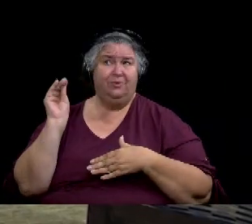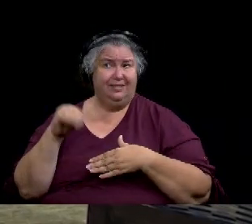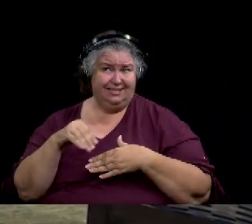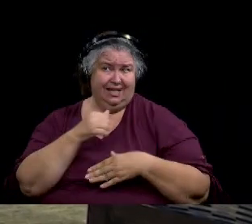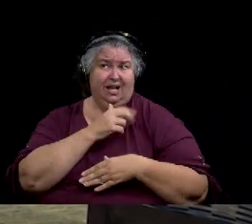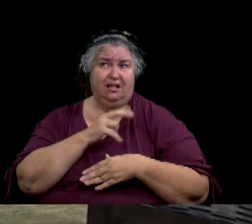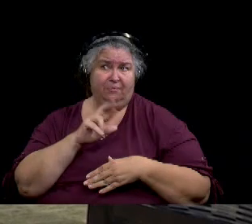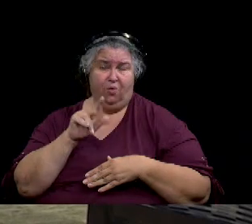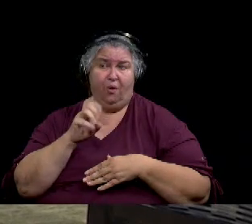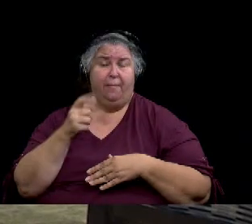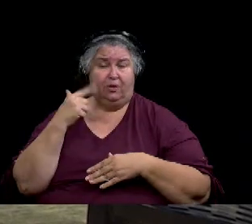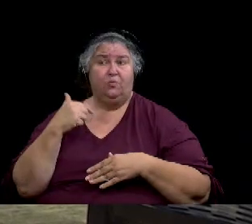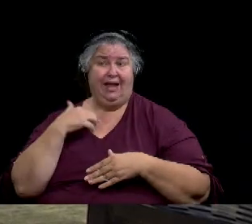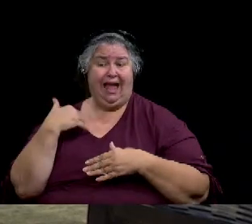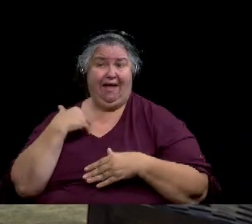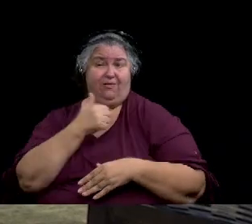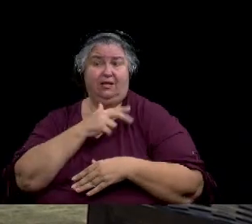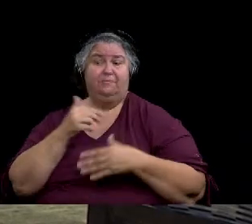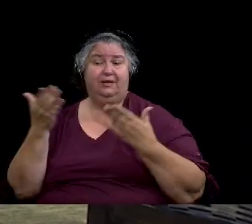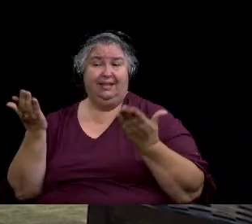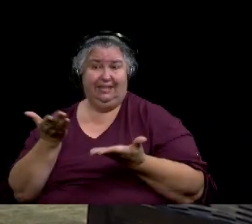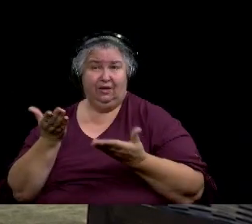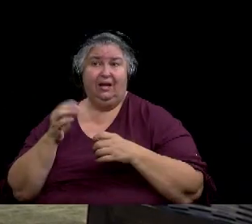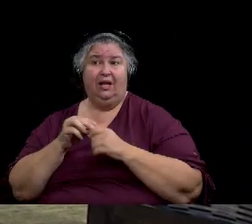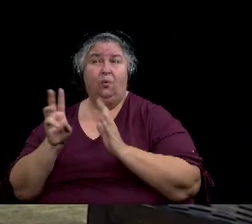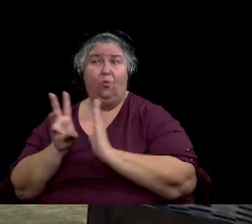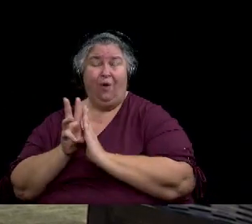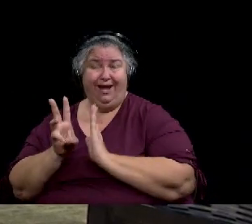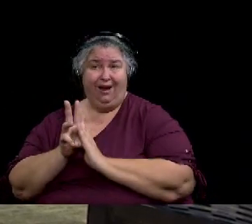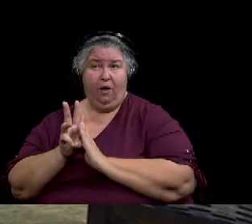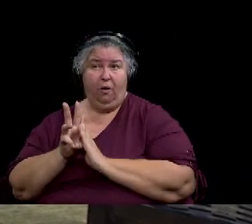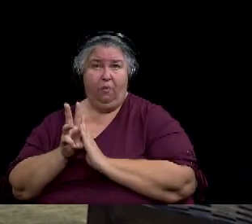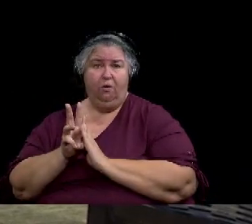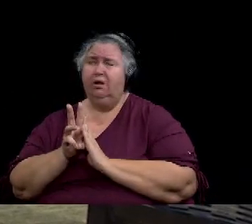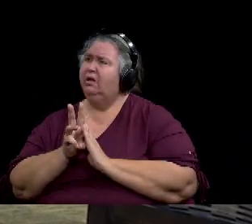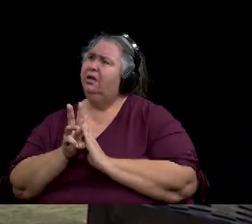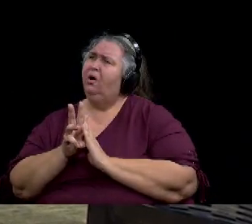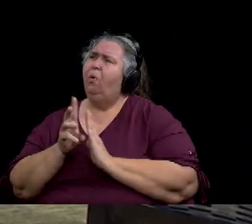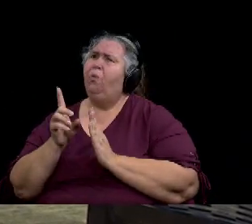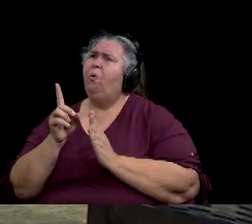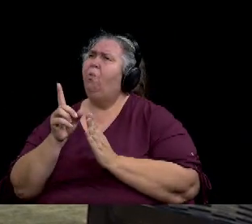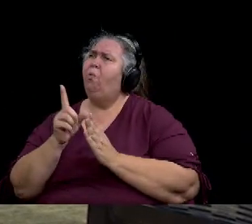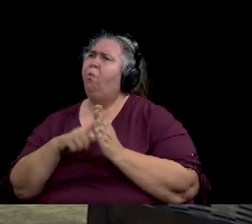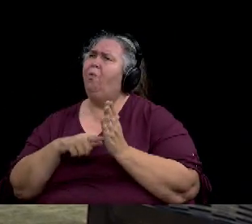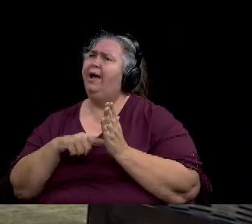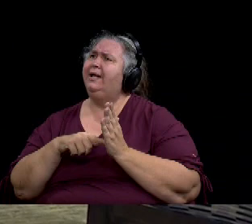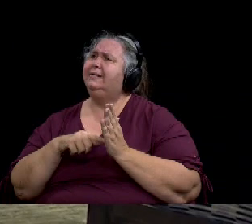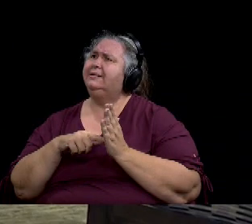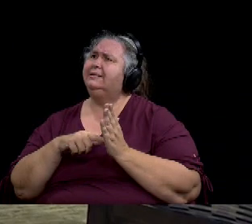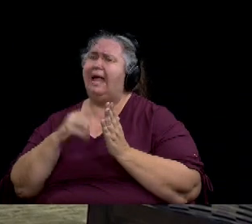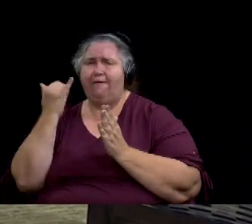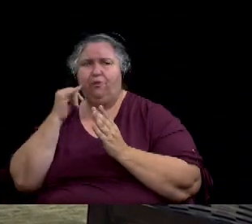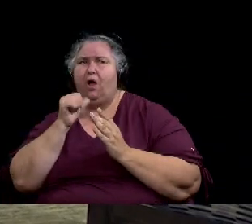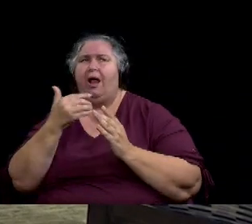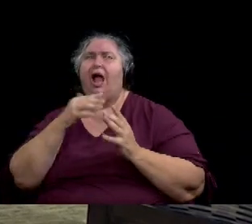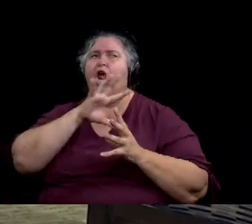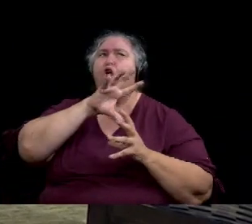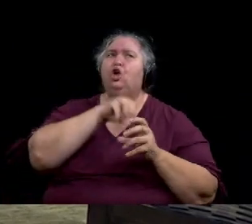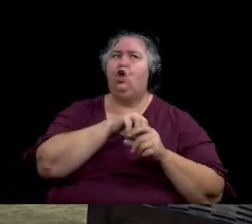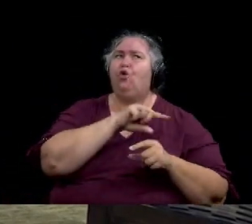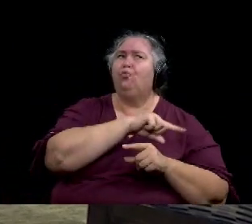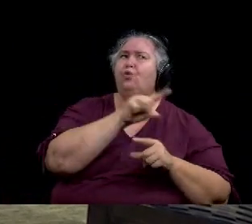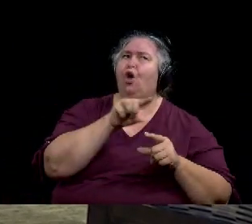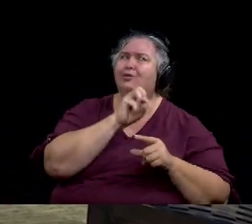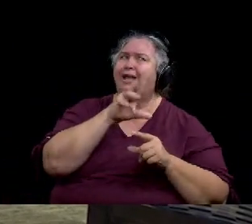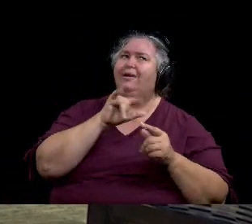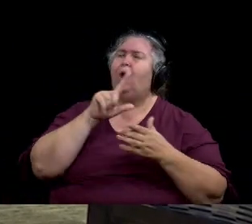rate, because we have the hospitals here in Waco and McLennan County? And what would McLennan County's percentage be without the other counties involved? What